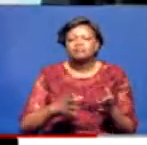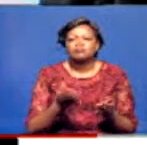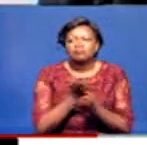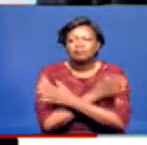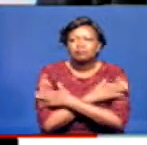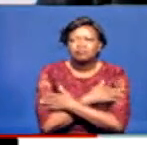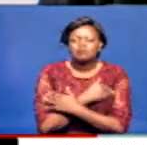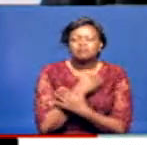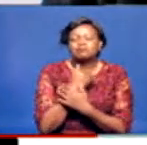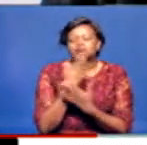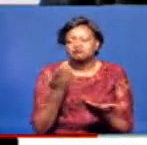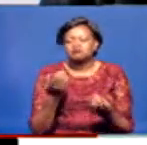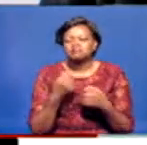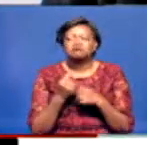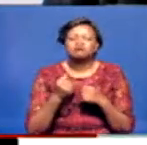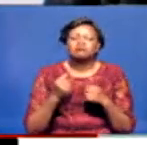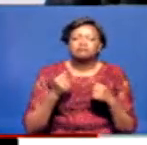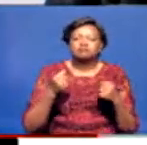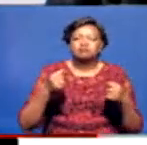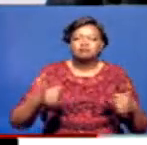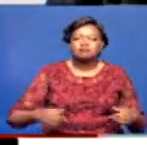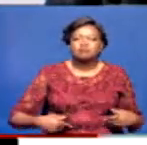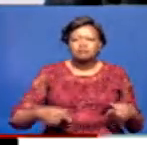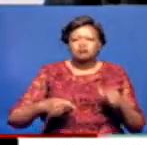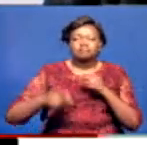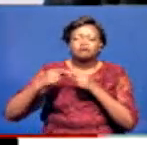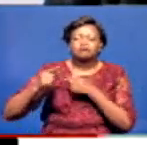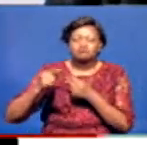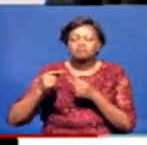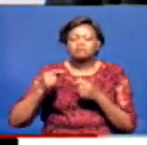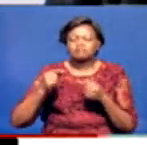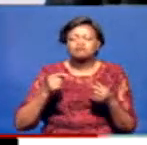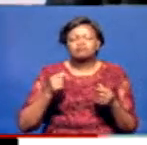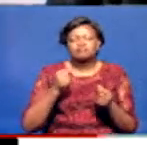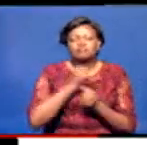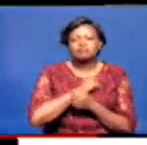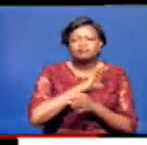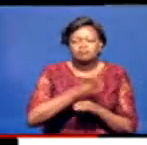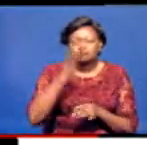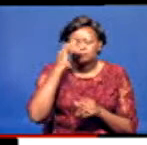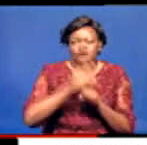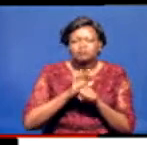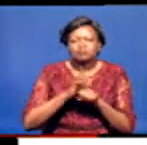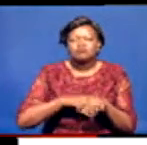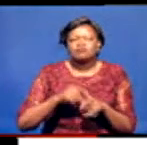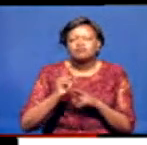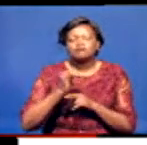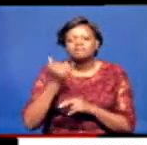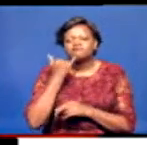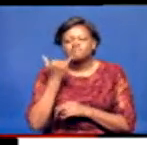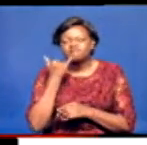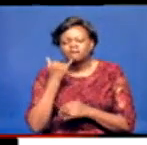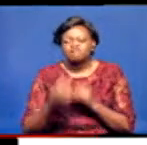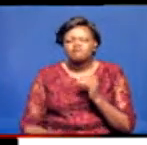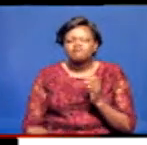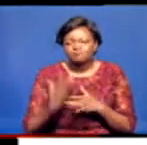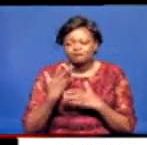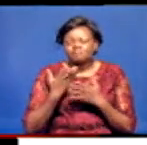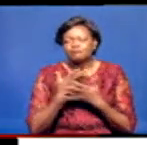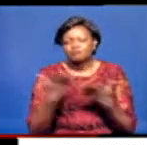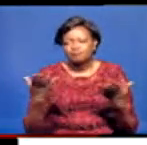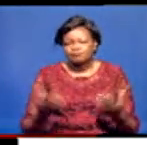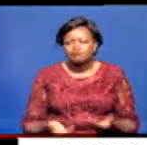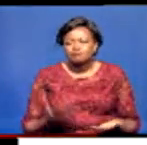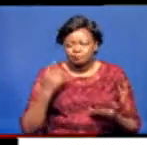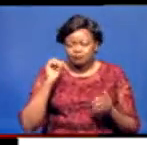young generations who often resort to using mobile phones to create content. That content can be associated